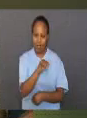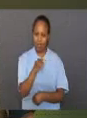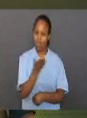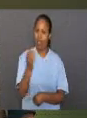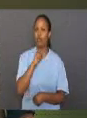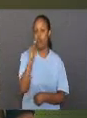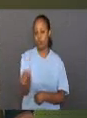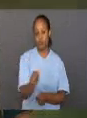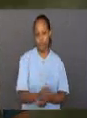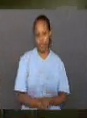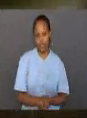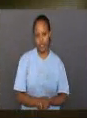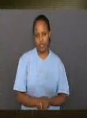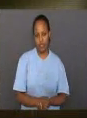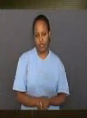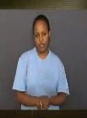thing.